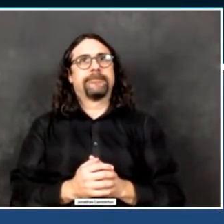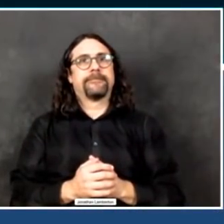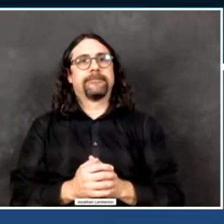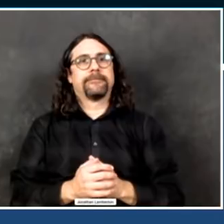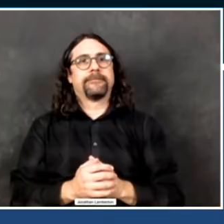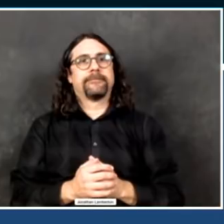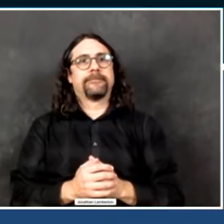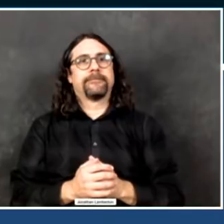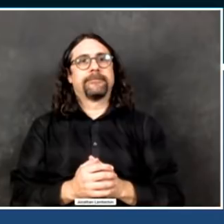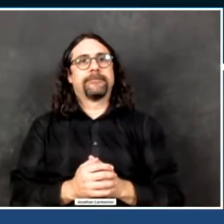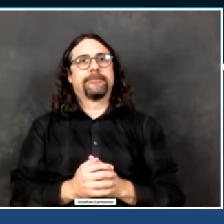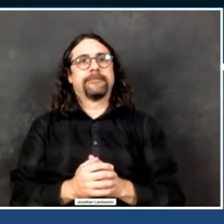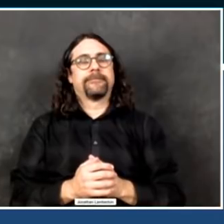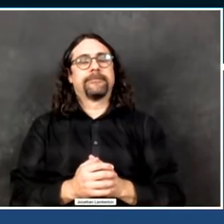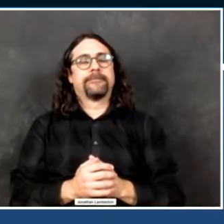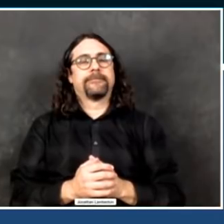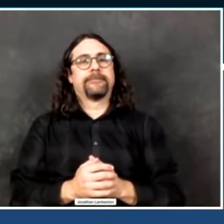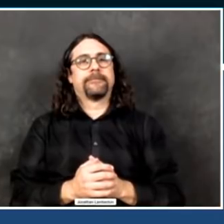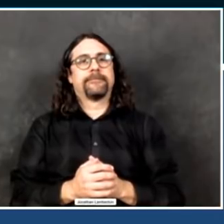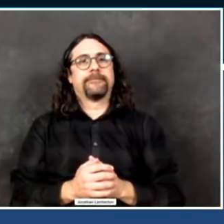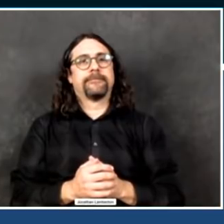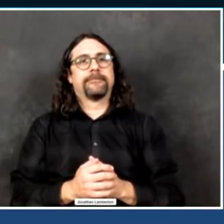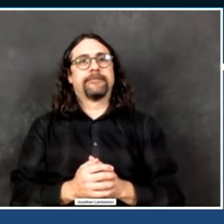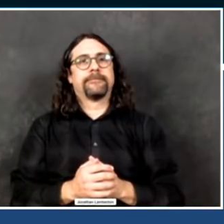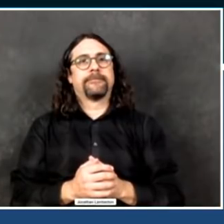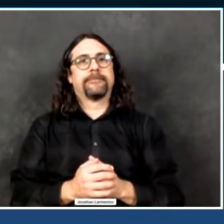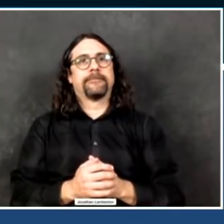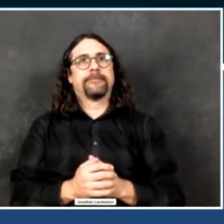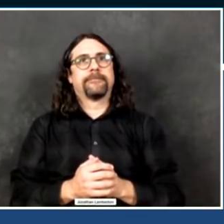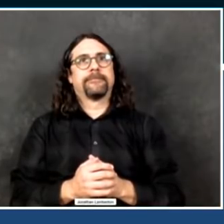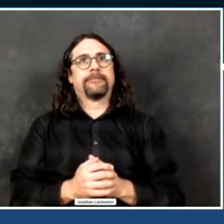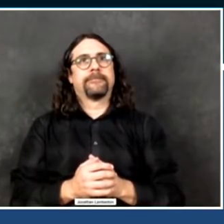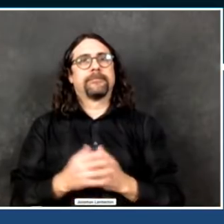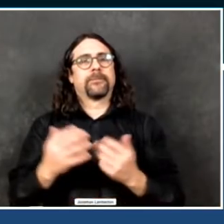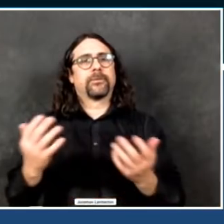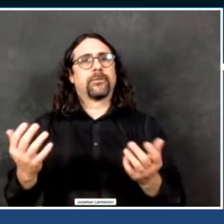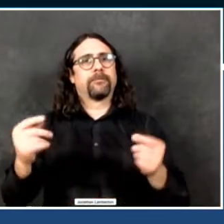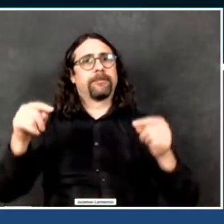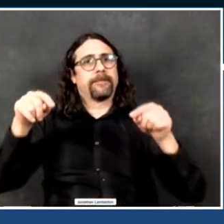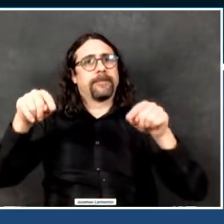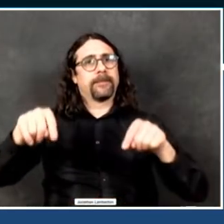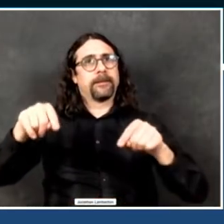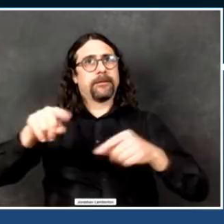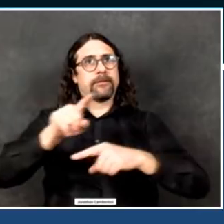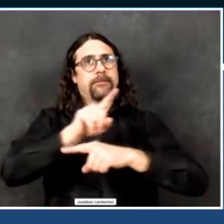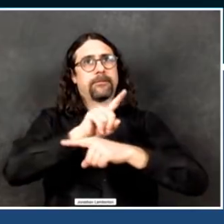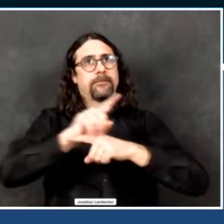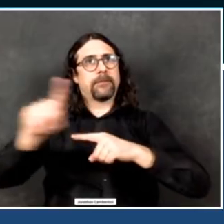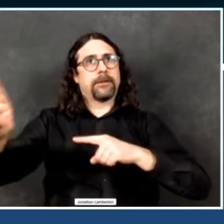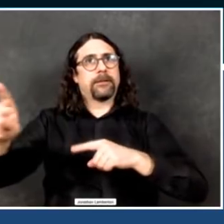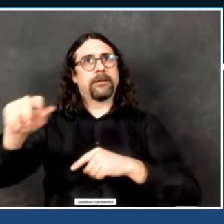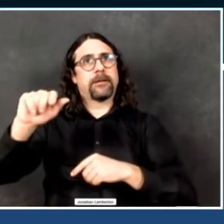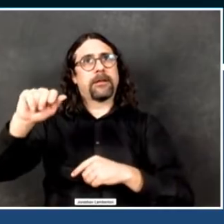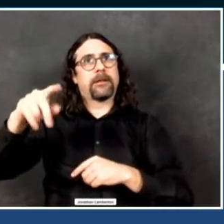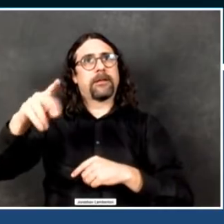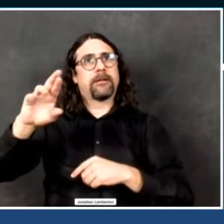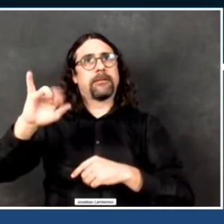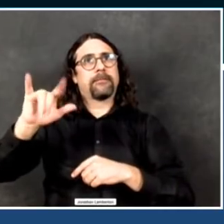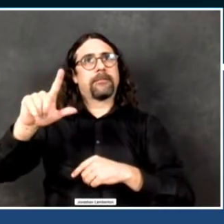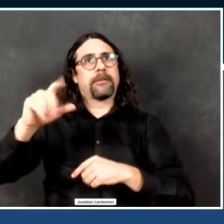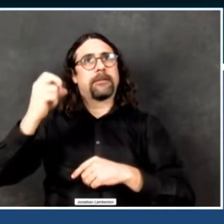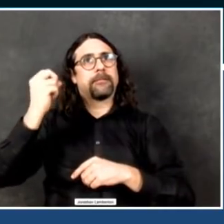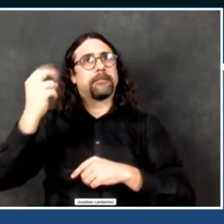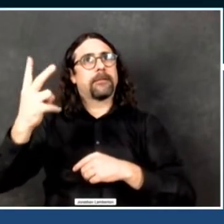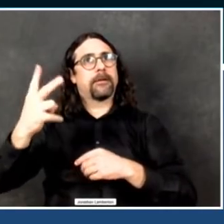this week, we went through a lot in New York City. It was a very, very tough week in our hospitals.